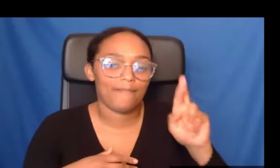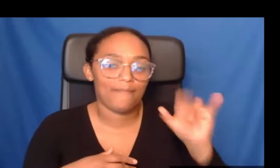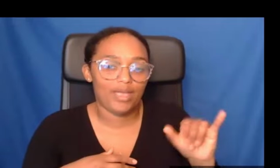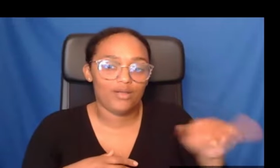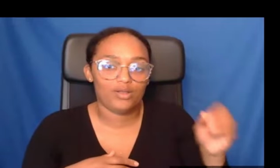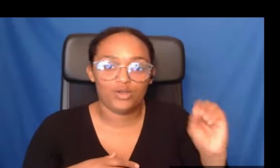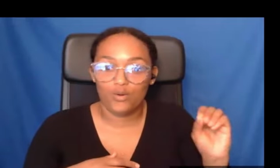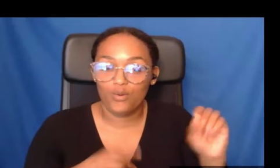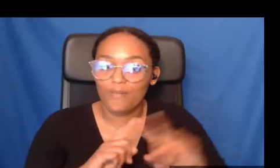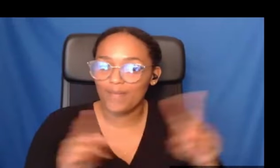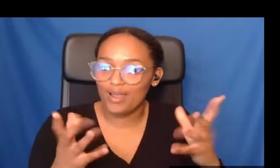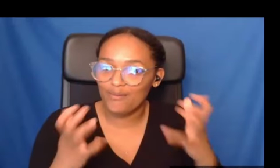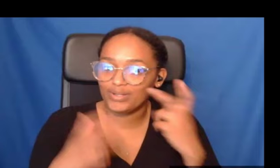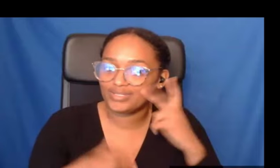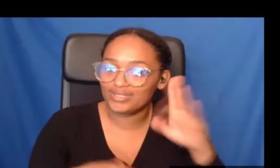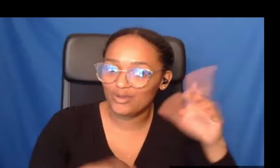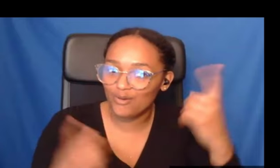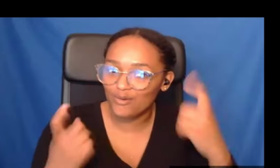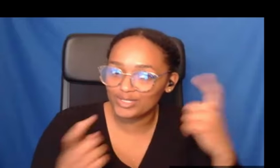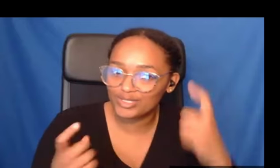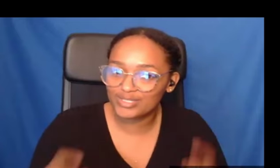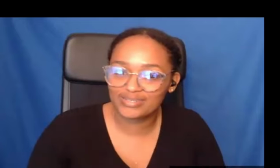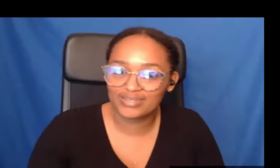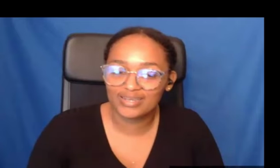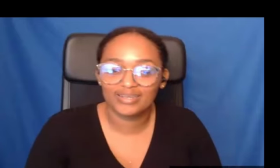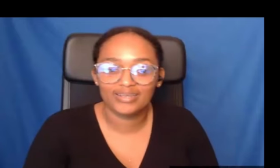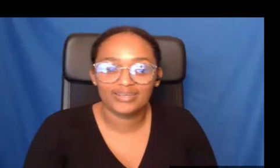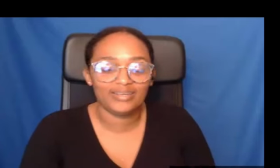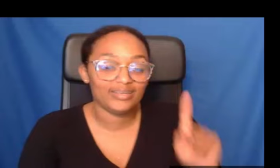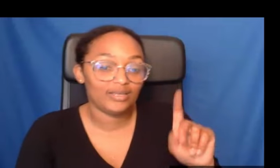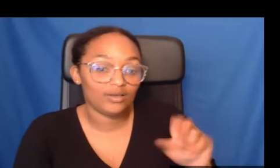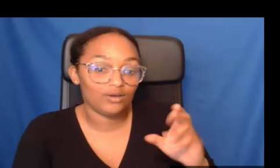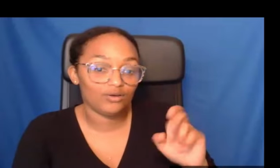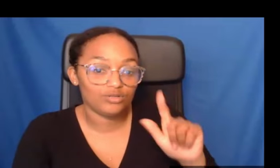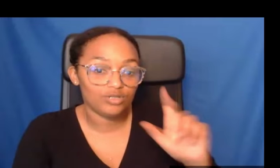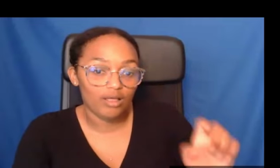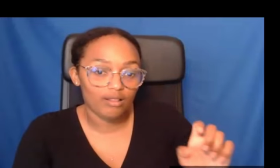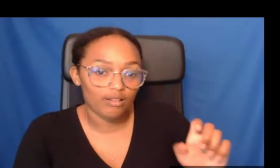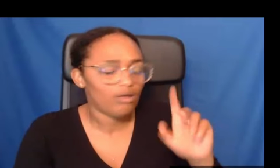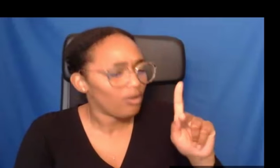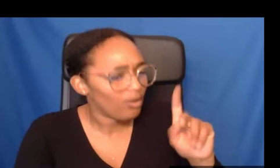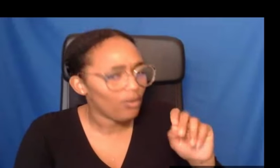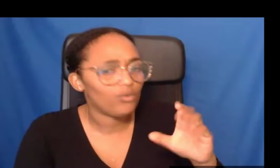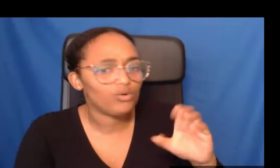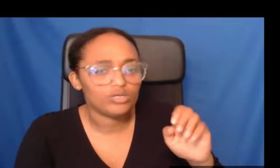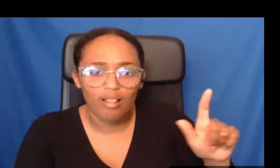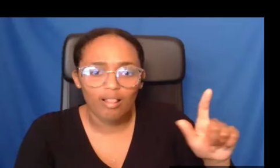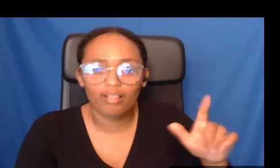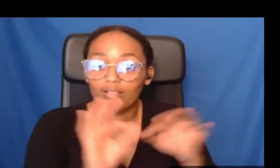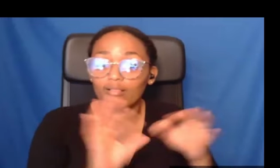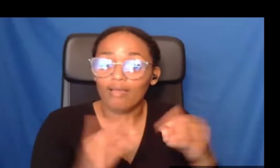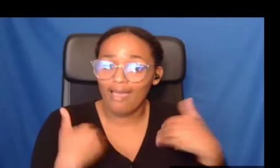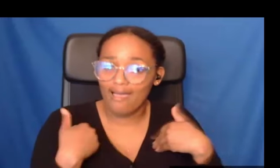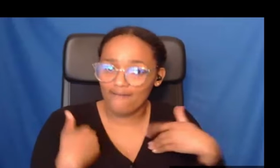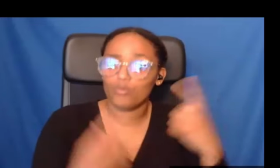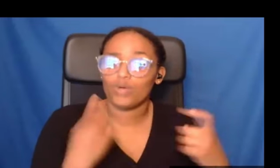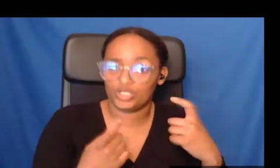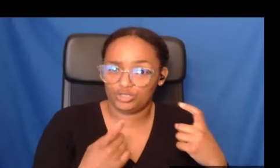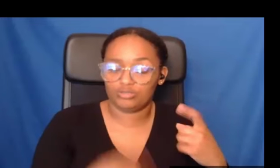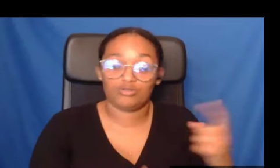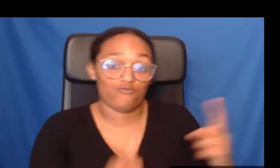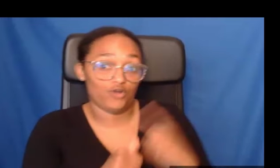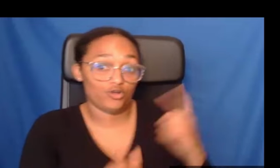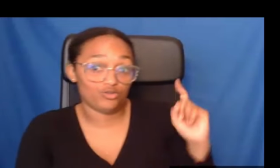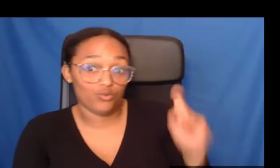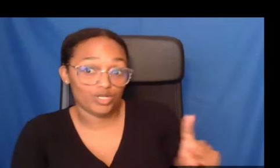your questions. Maddie, I do have some questions in the Q&A. The first one, are